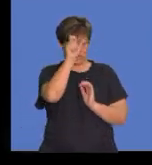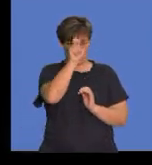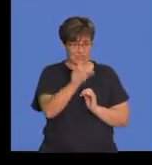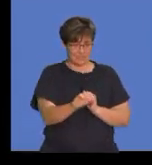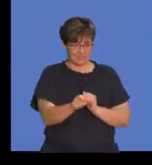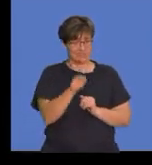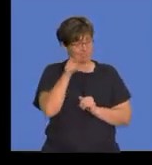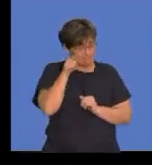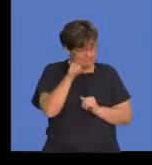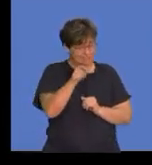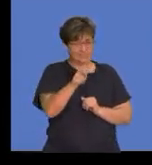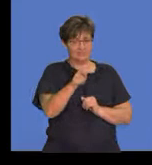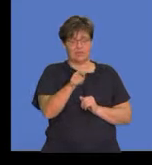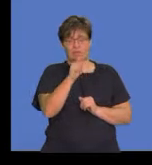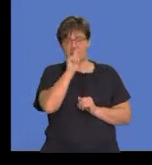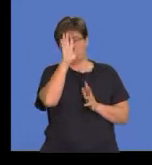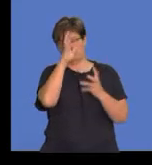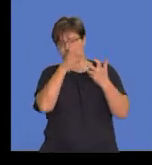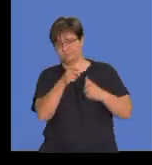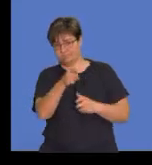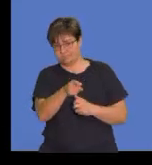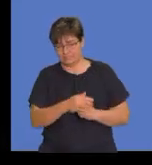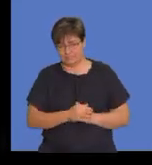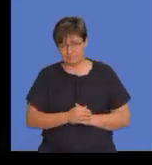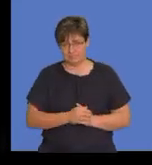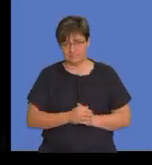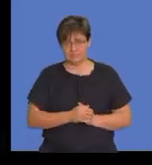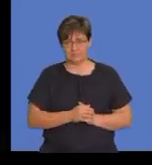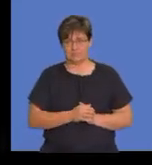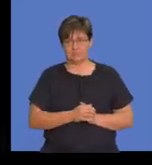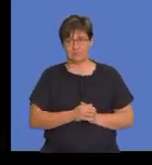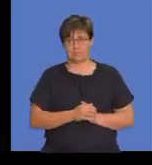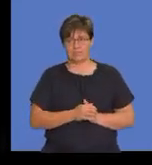keywords? These are the sides that we are talking about.